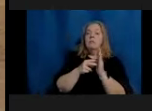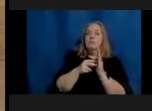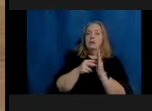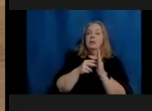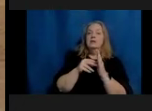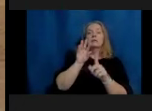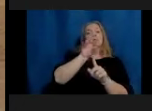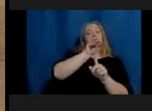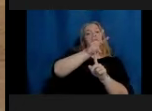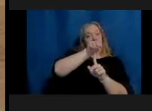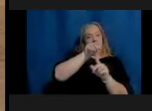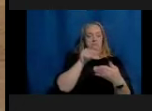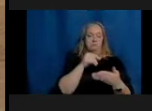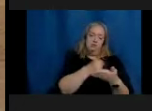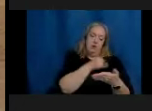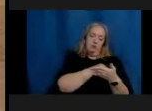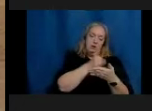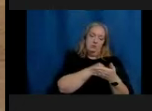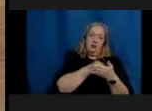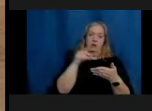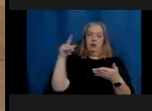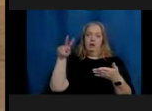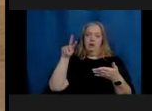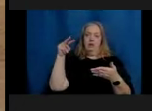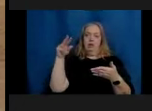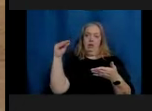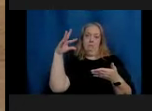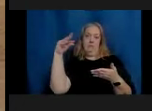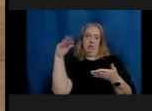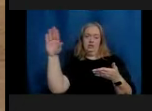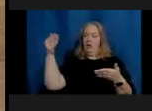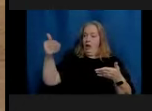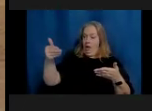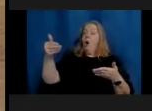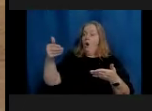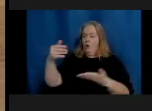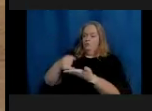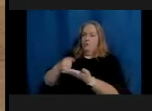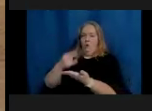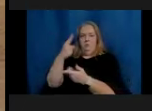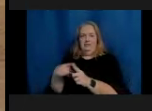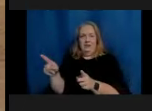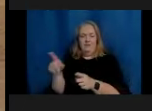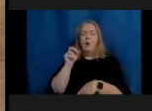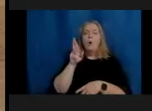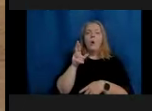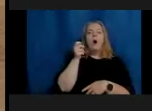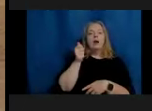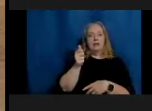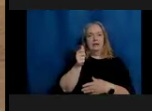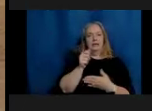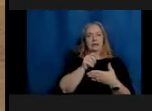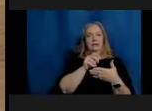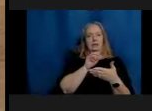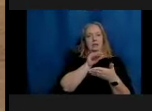skewing some perspective slightly where it's like you're seeing a part of the conversation from a different angle? I don't know. Unless maybe